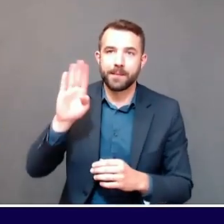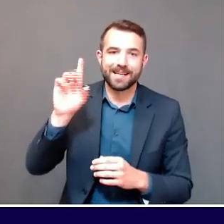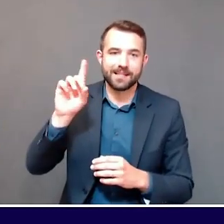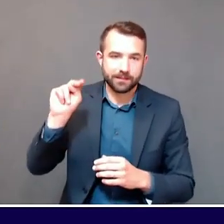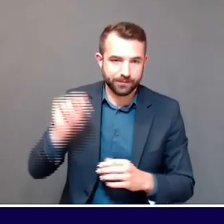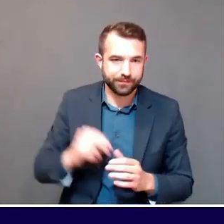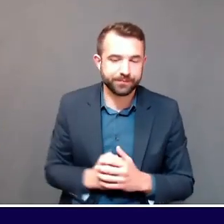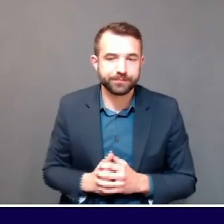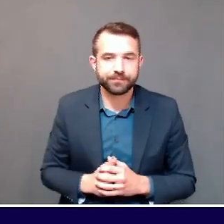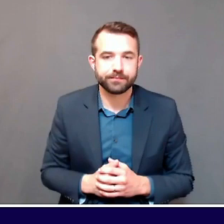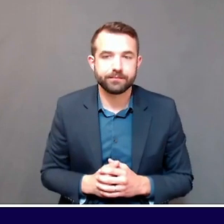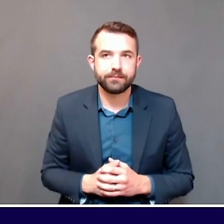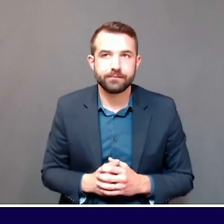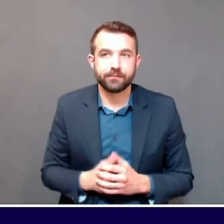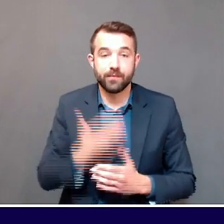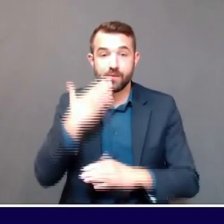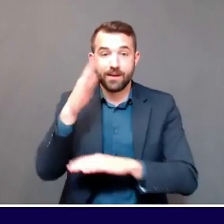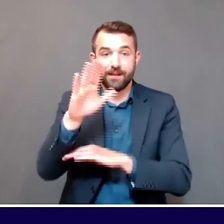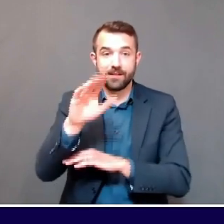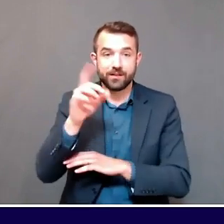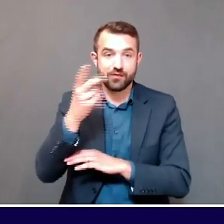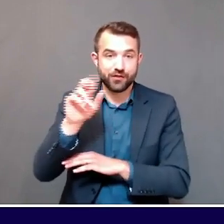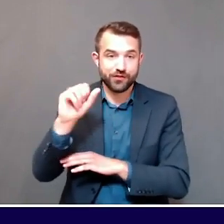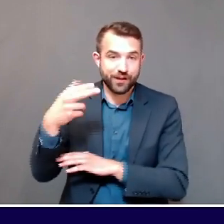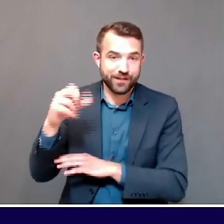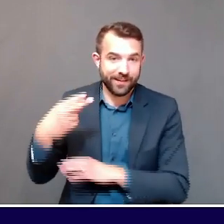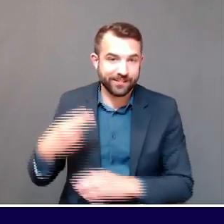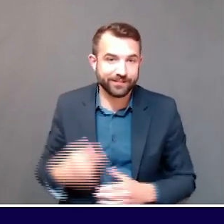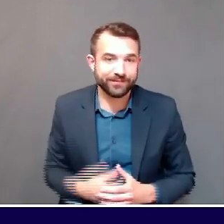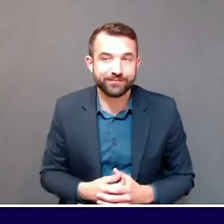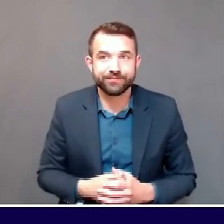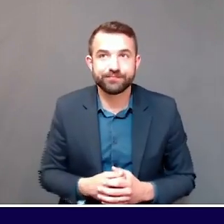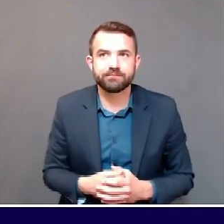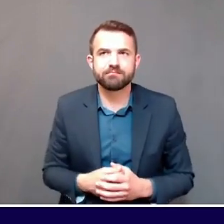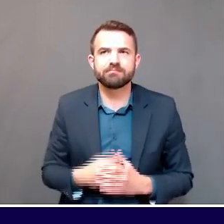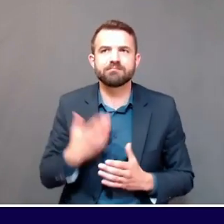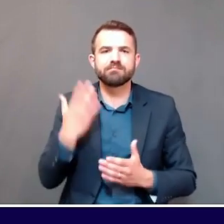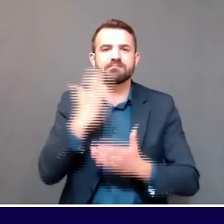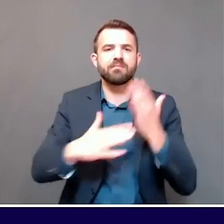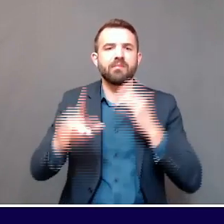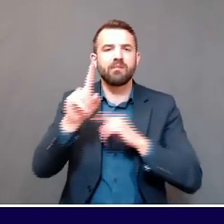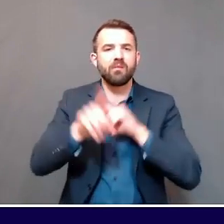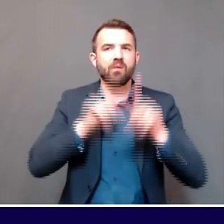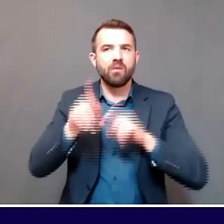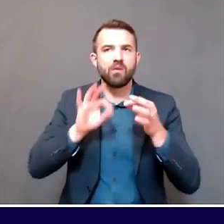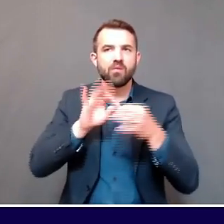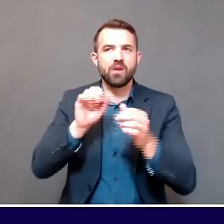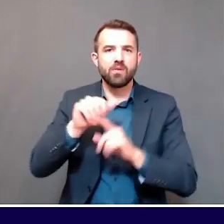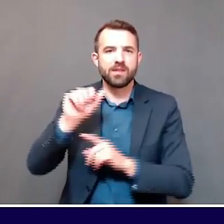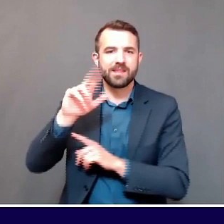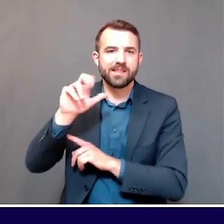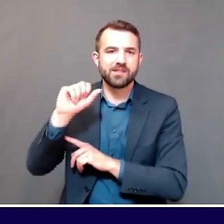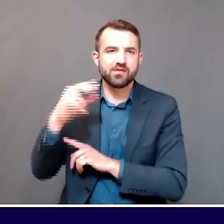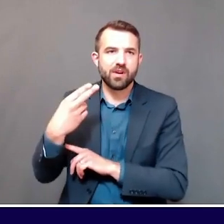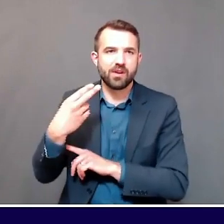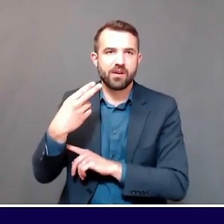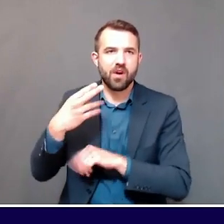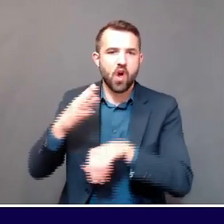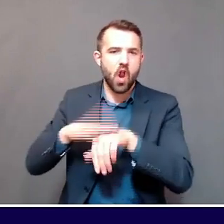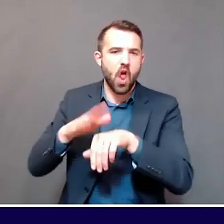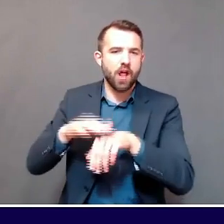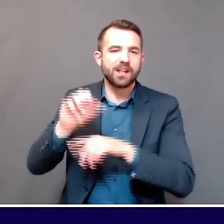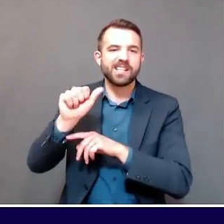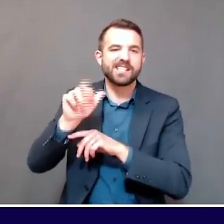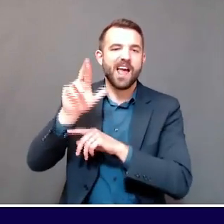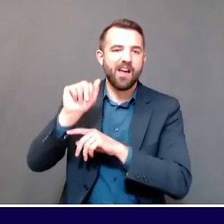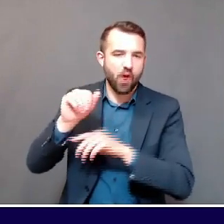I have a couple questions about the SARA's alert system. One, I want to get a better sense of, I guess, how